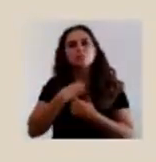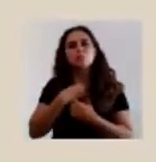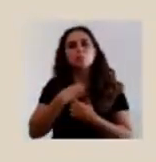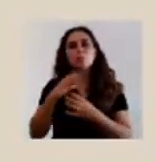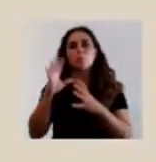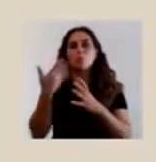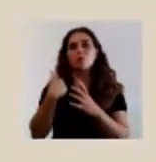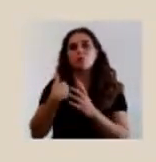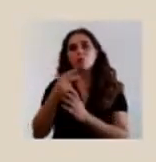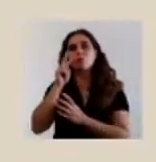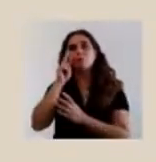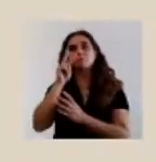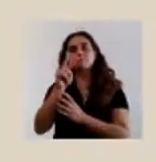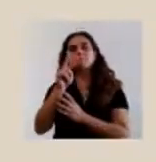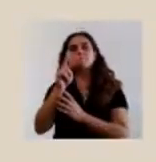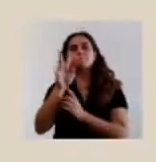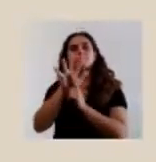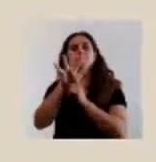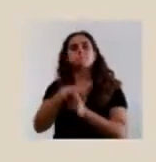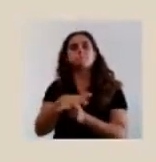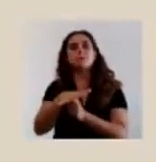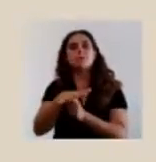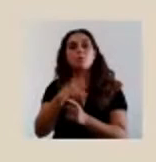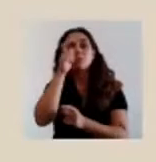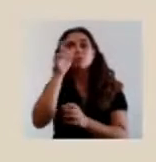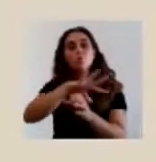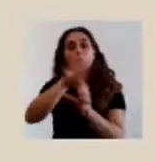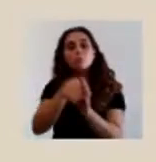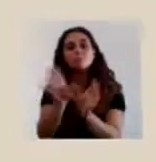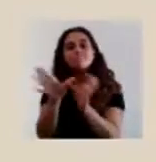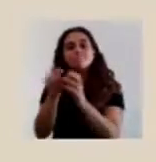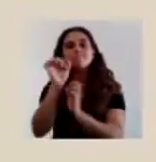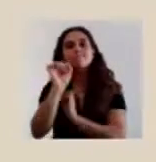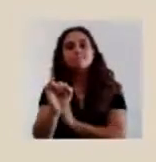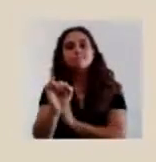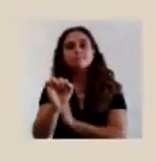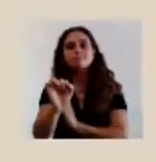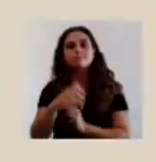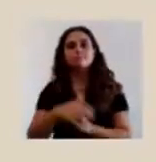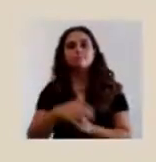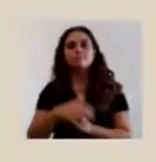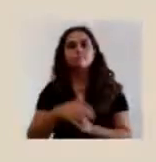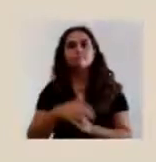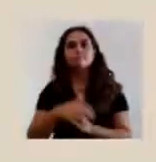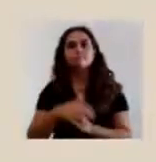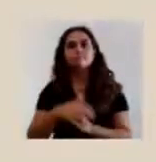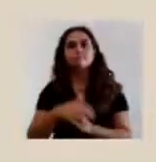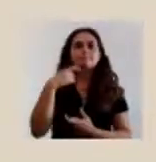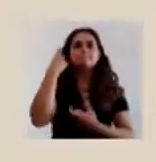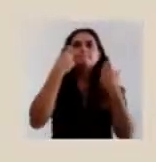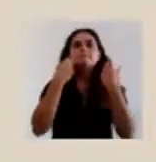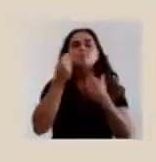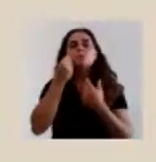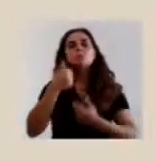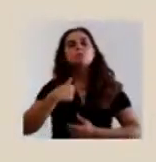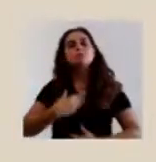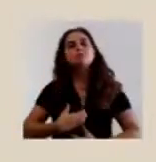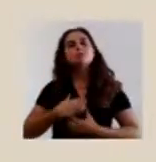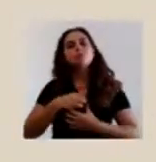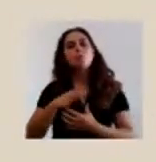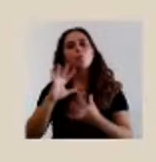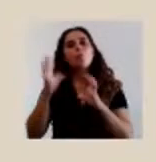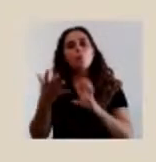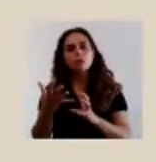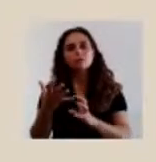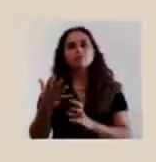racial profiling by a member of his own race. I also thought about how I felt when I was